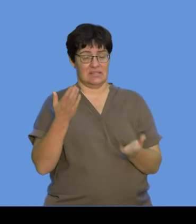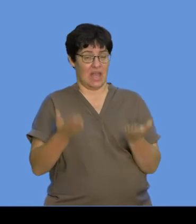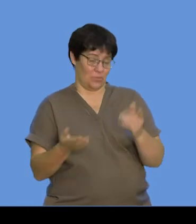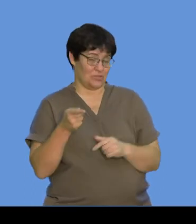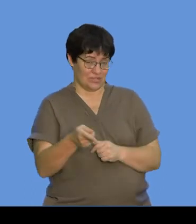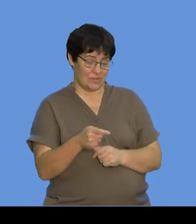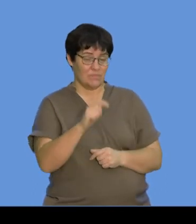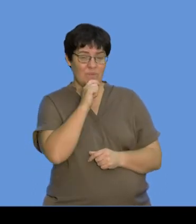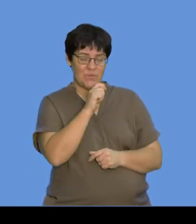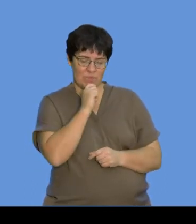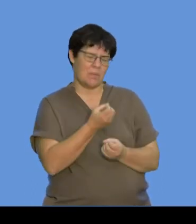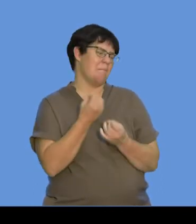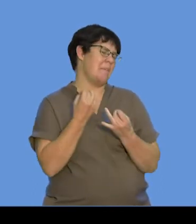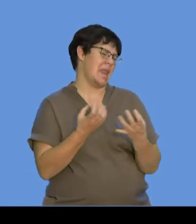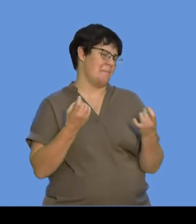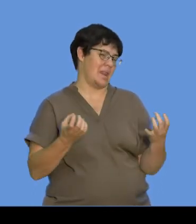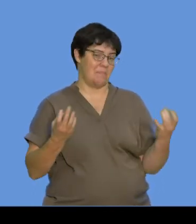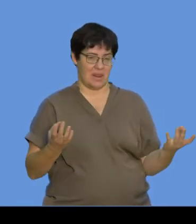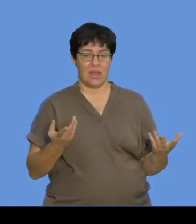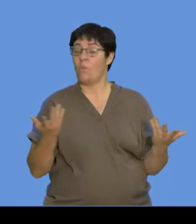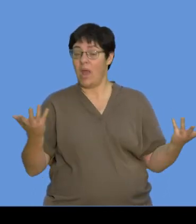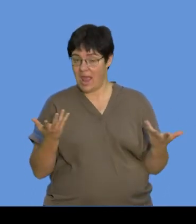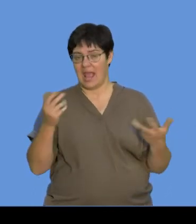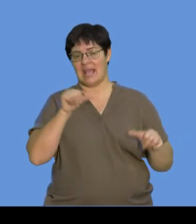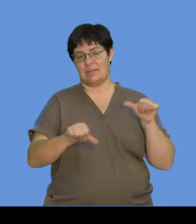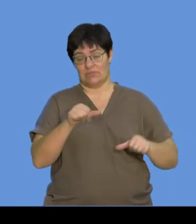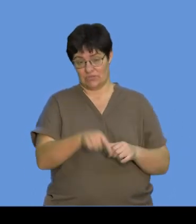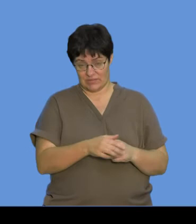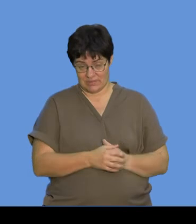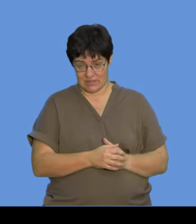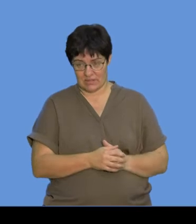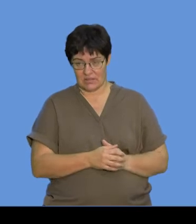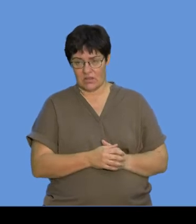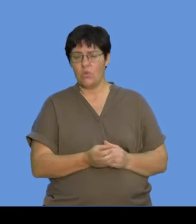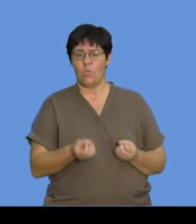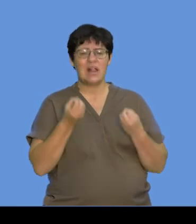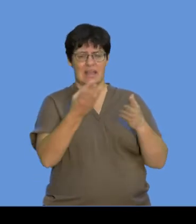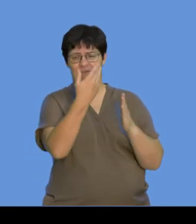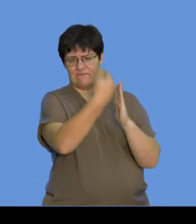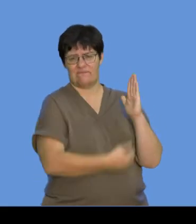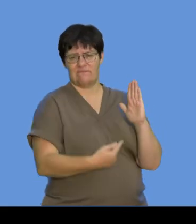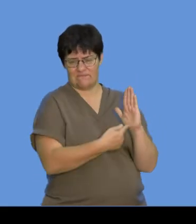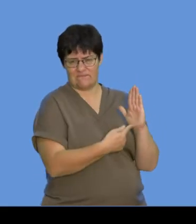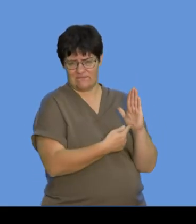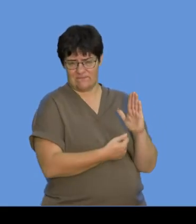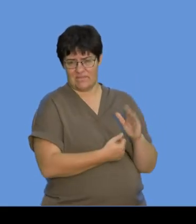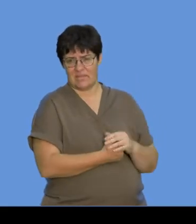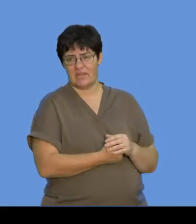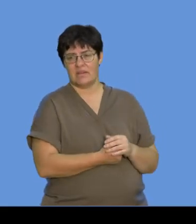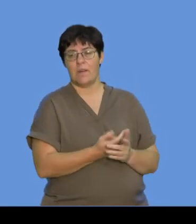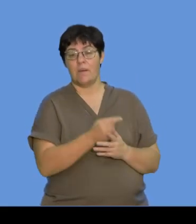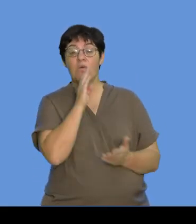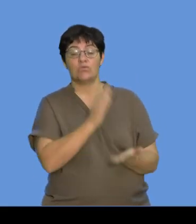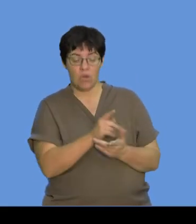very famous equation that we will use many times in chemistry. So take note of it. It shall be given to